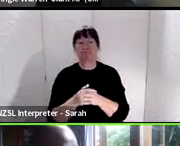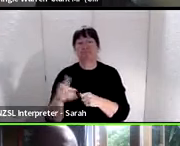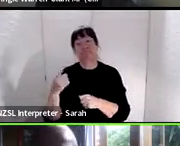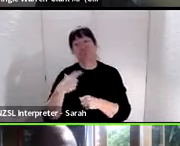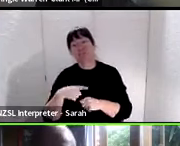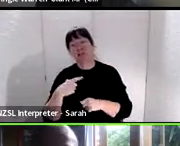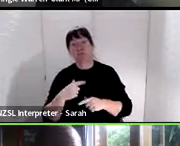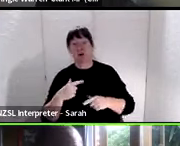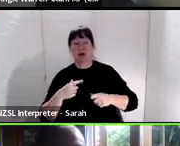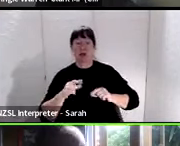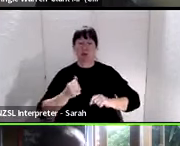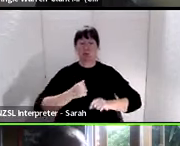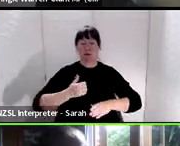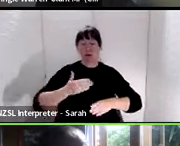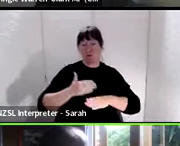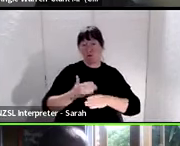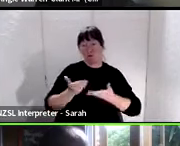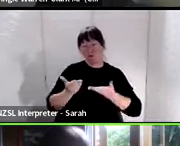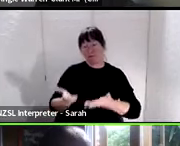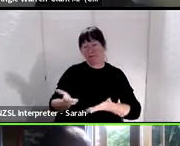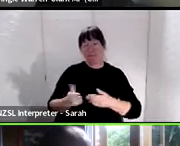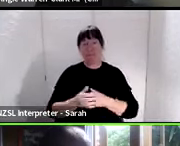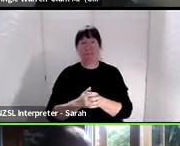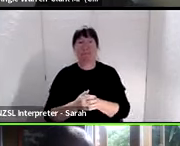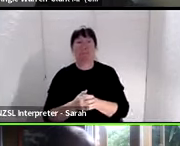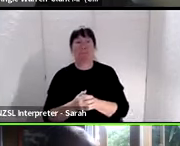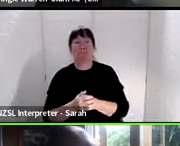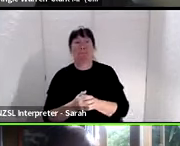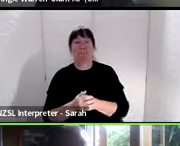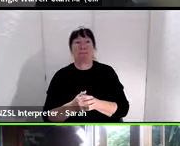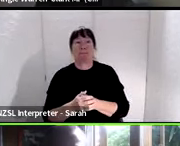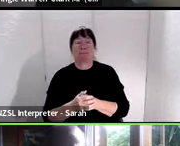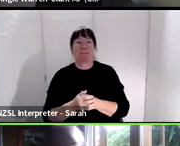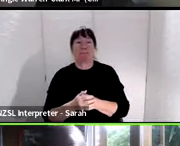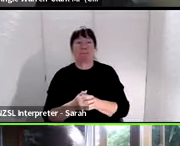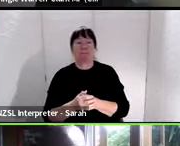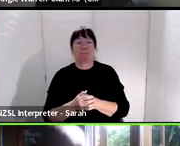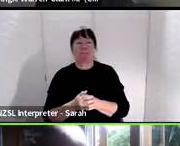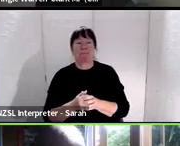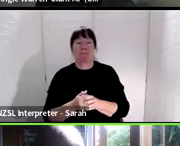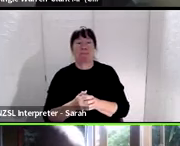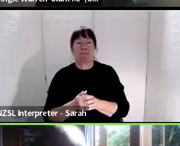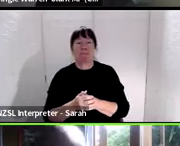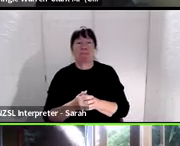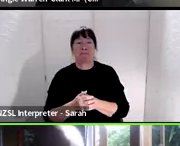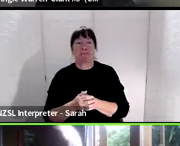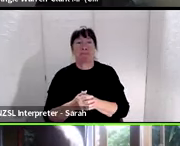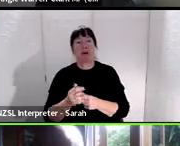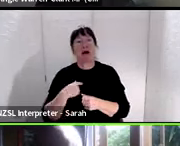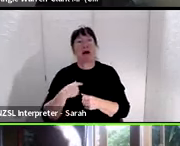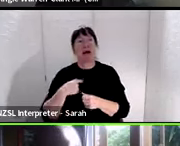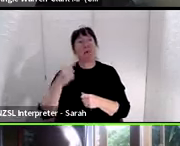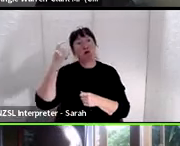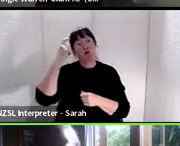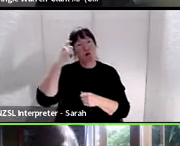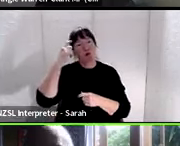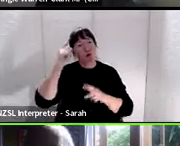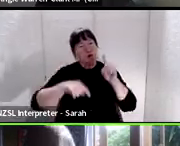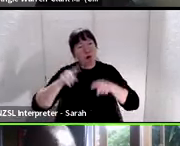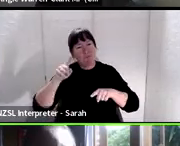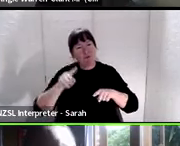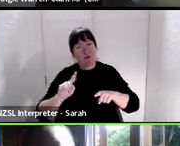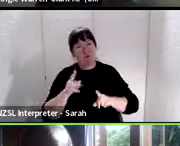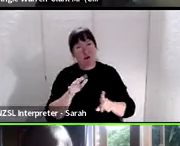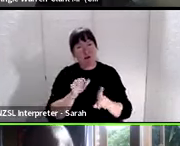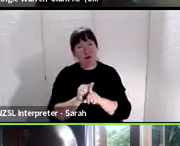the work that I do now. So I am neurodiverse. My first diagnosis